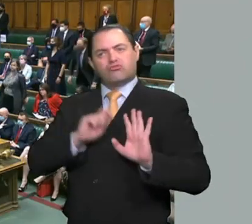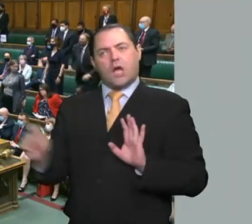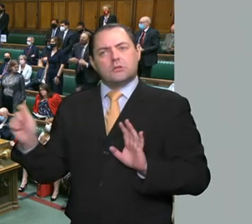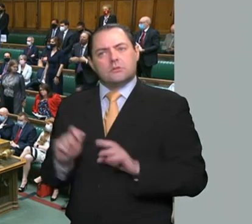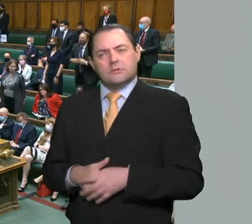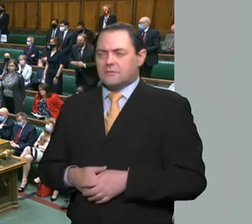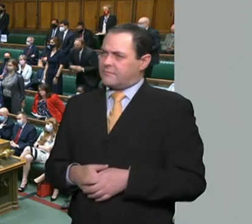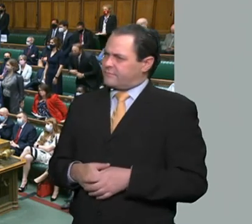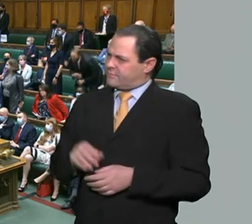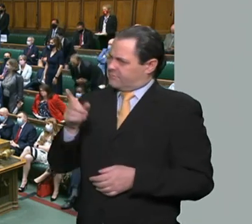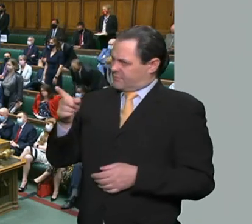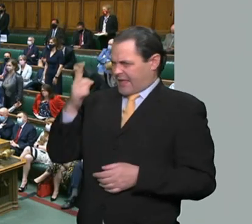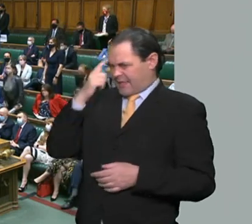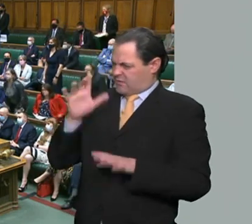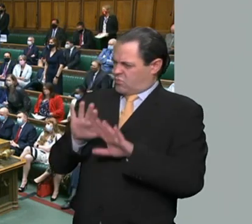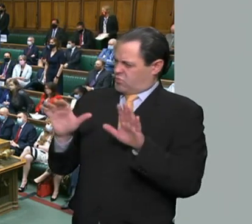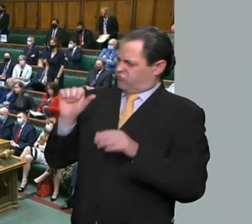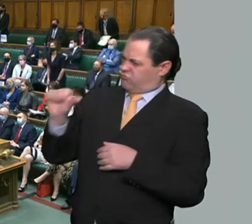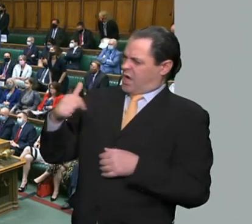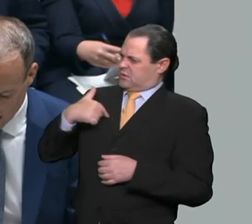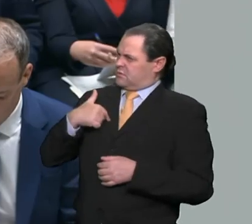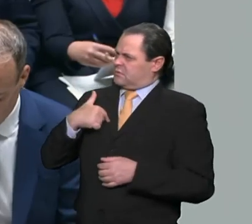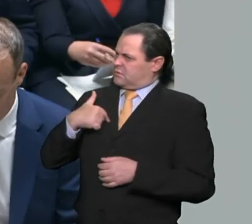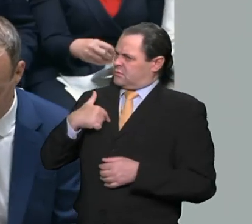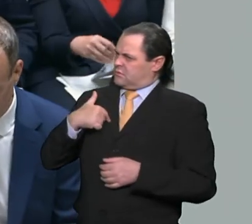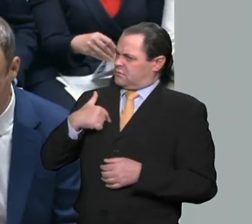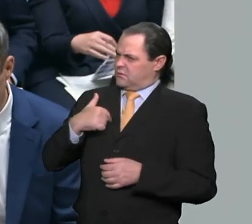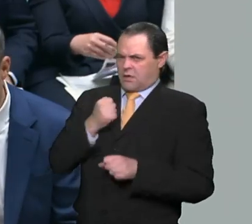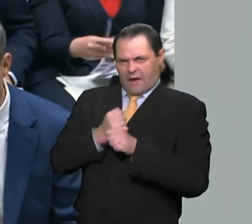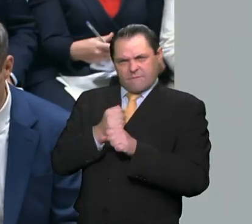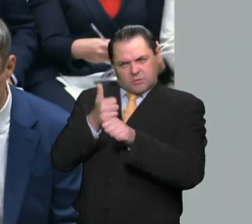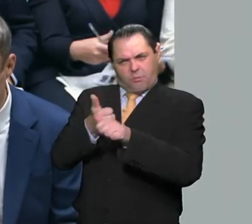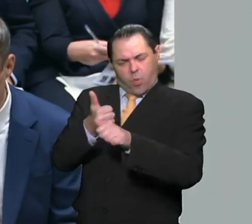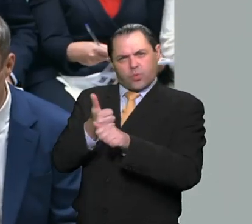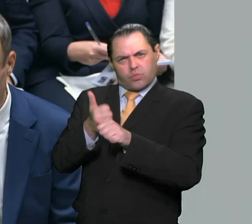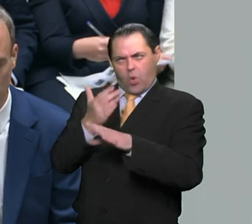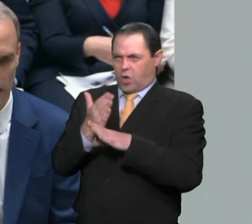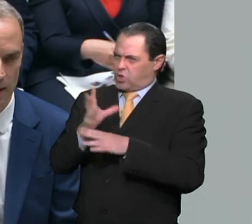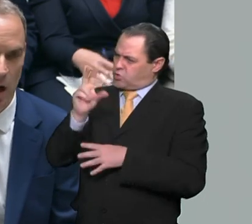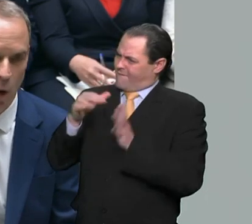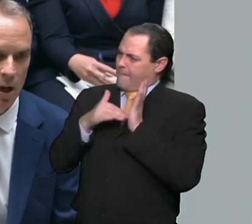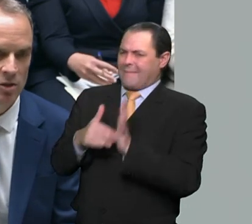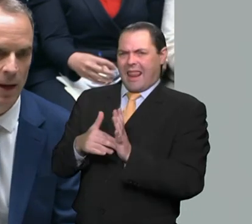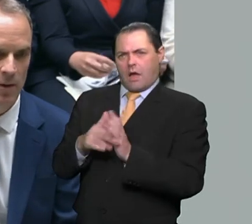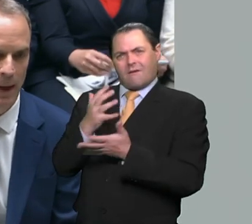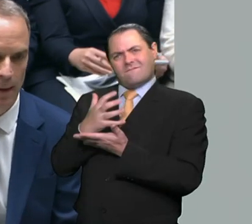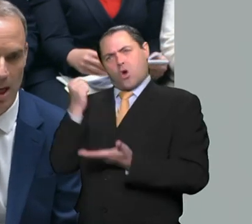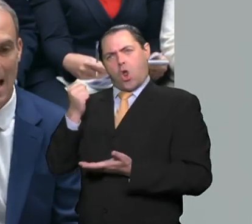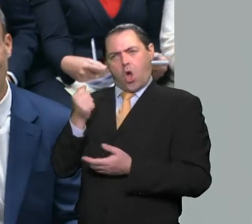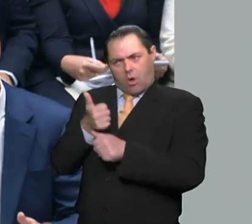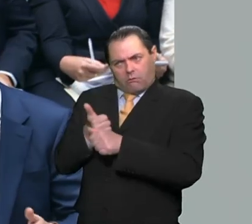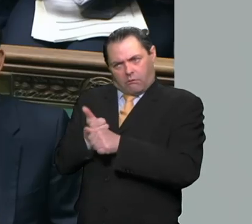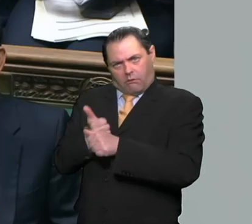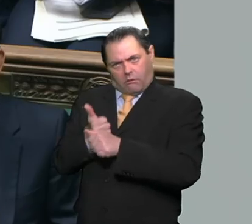Can I say to the Honourable Lady, I don't think it's quite right to say the government hasn't been supporting workers. We paid the wages of nearly 12 million workers throughout this pandemic.